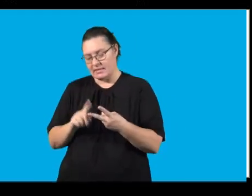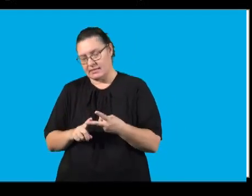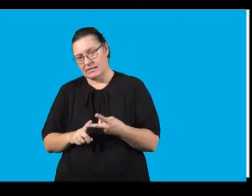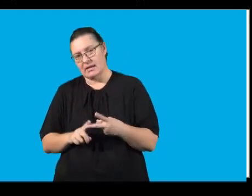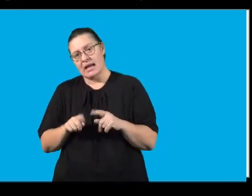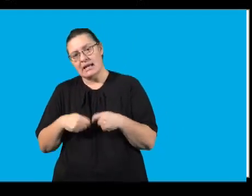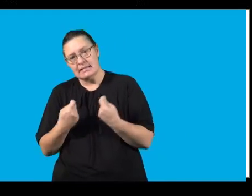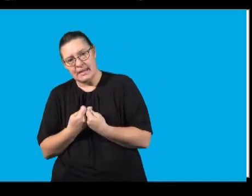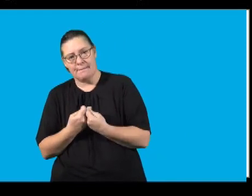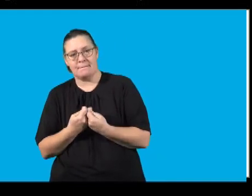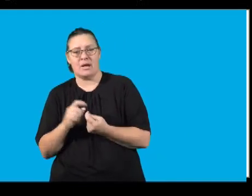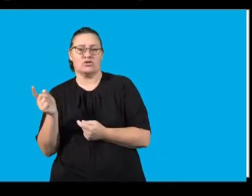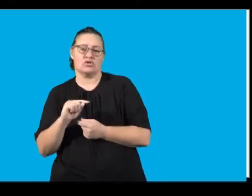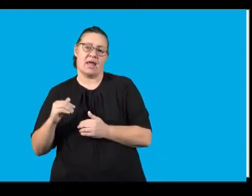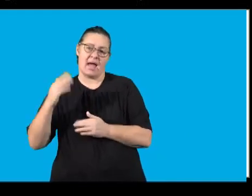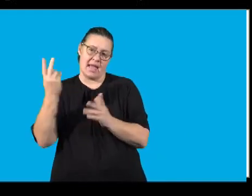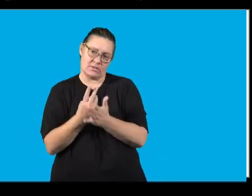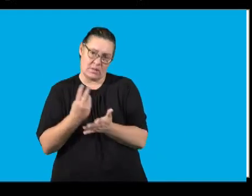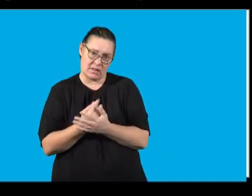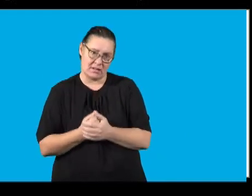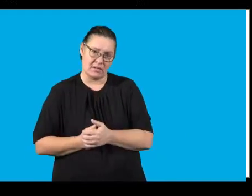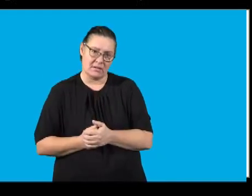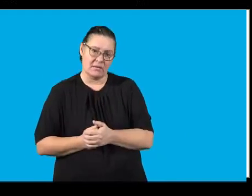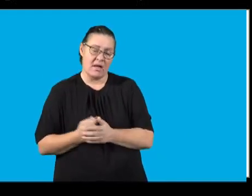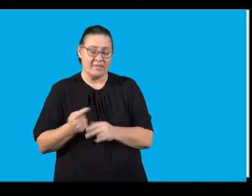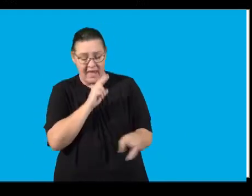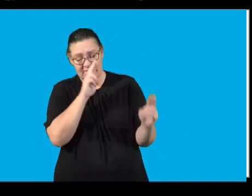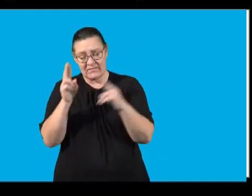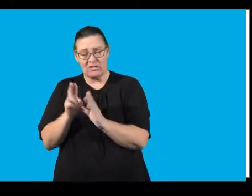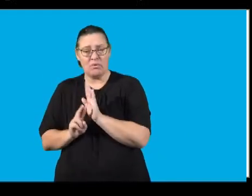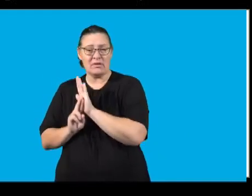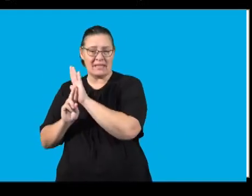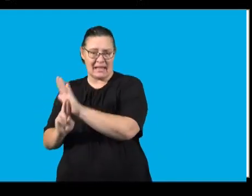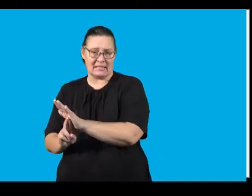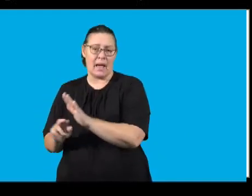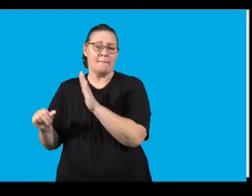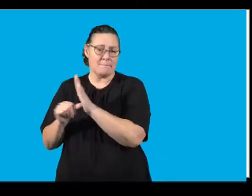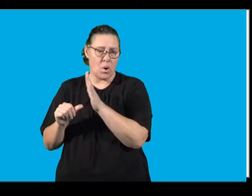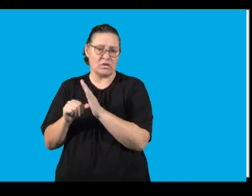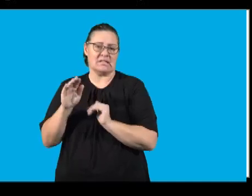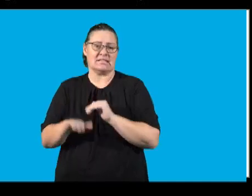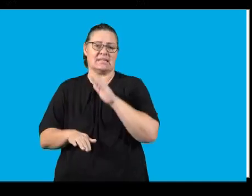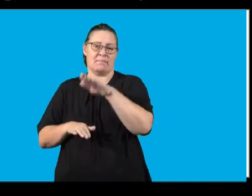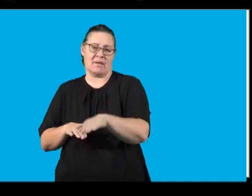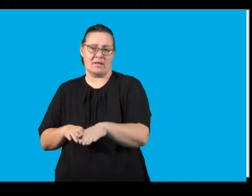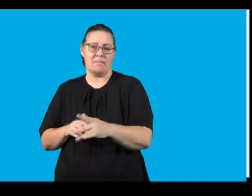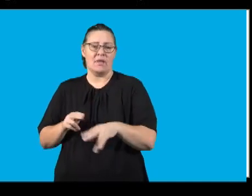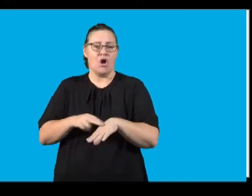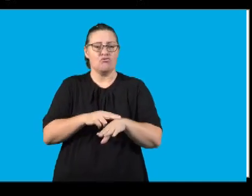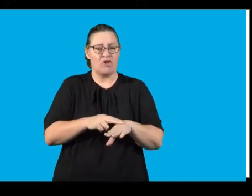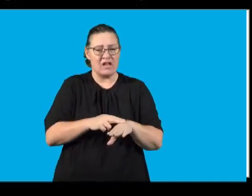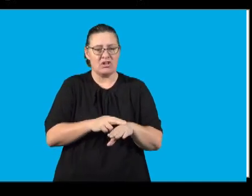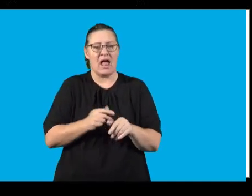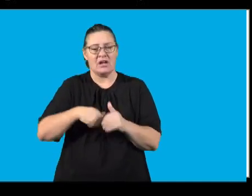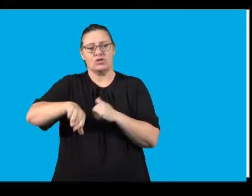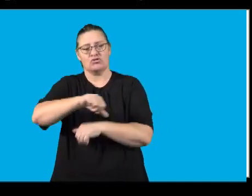the teammates at Zolile High as well. Their visit represents a significant step towards breaking racial